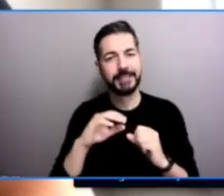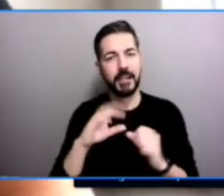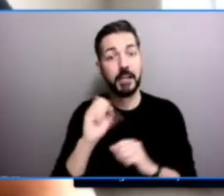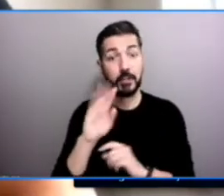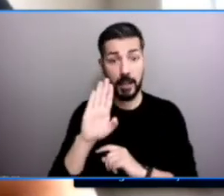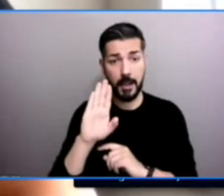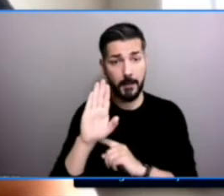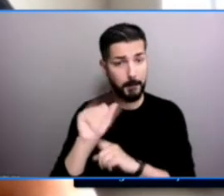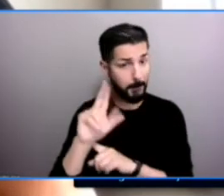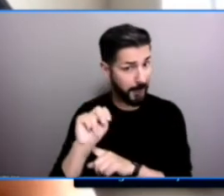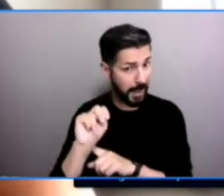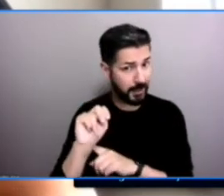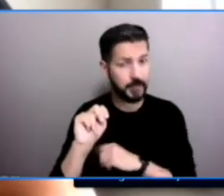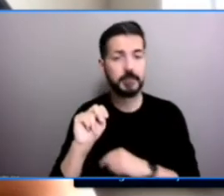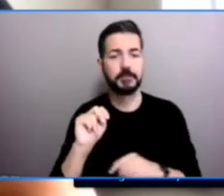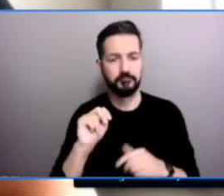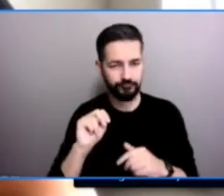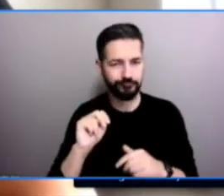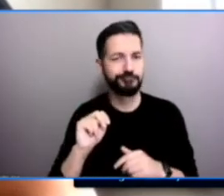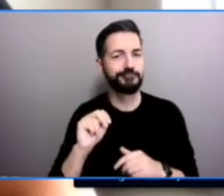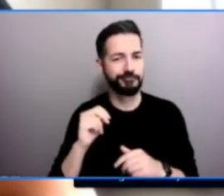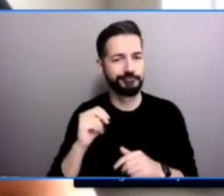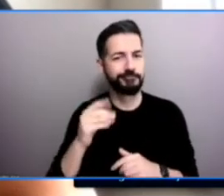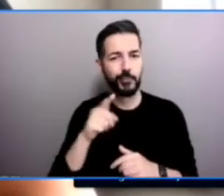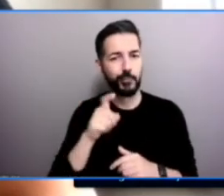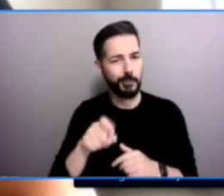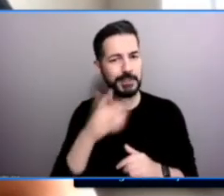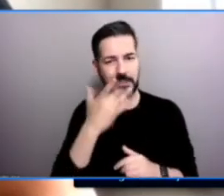this virtually in a way we've never done before this.